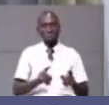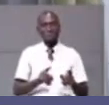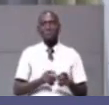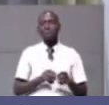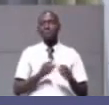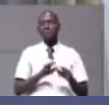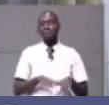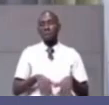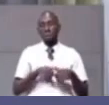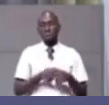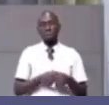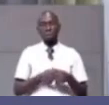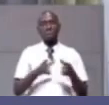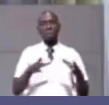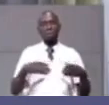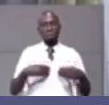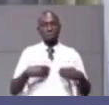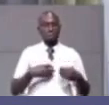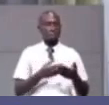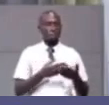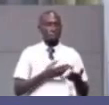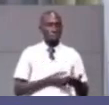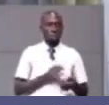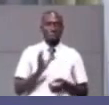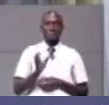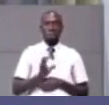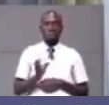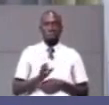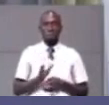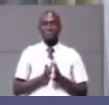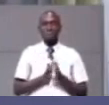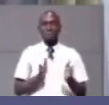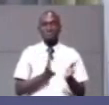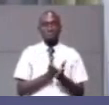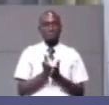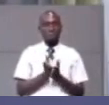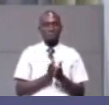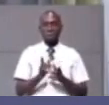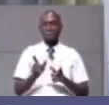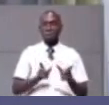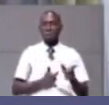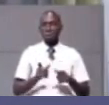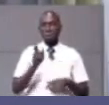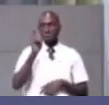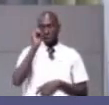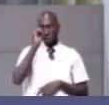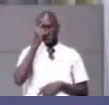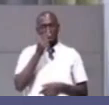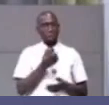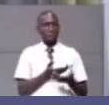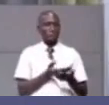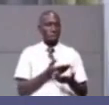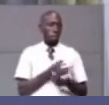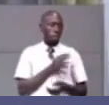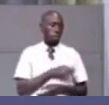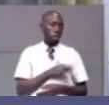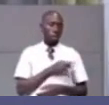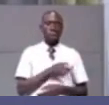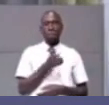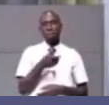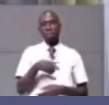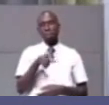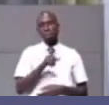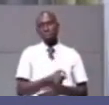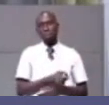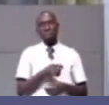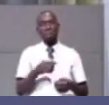That the House adopts the report of the Committee on Public Service and Local Government on the petition on salary enhancement discrepancies for nurses